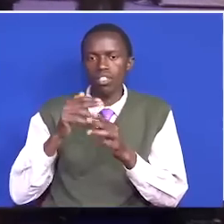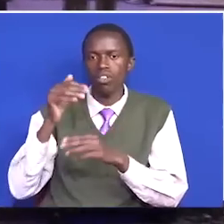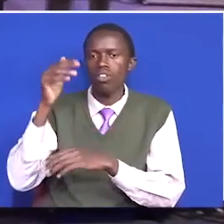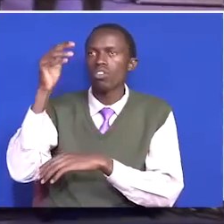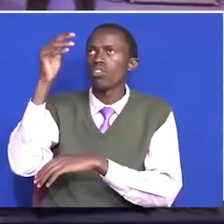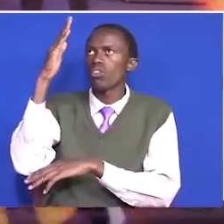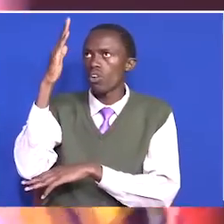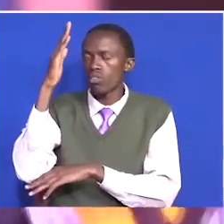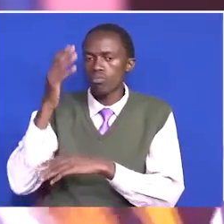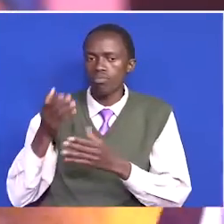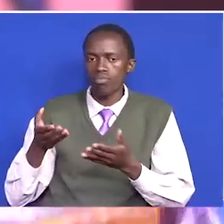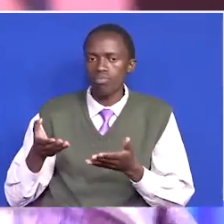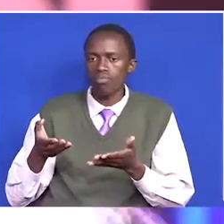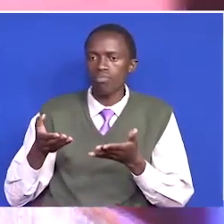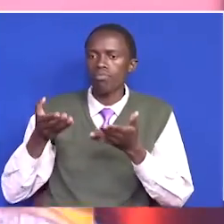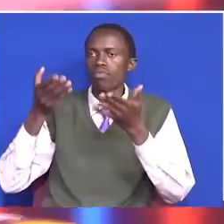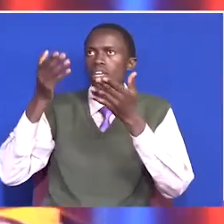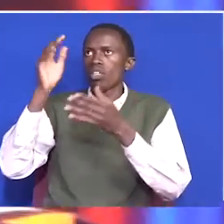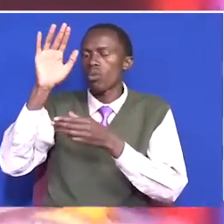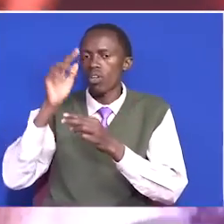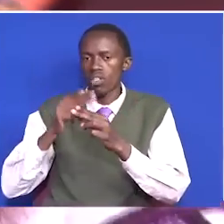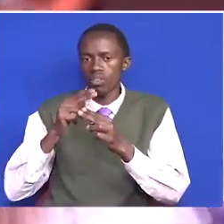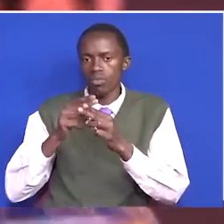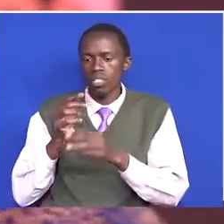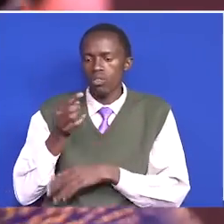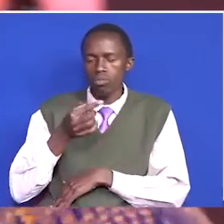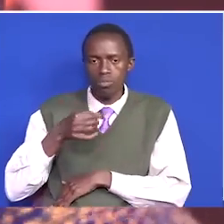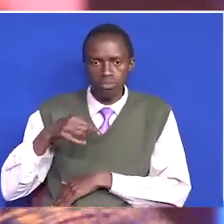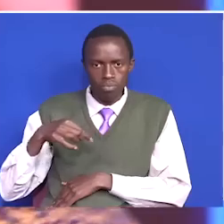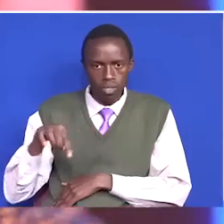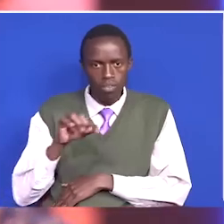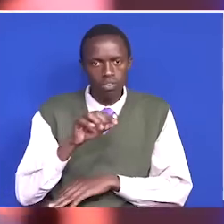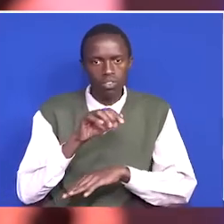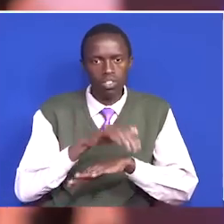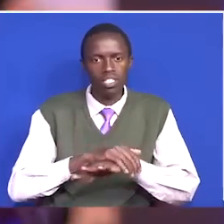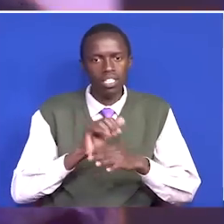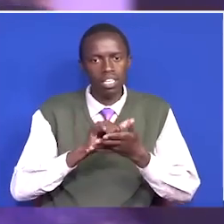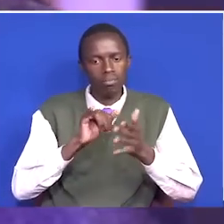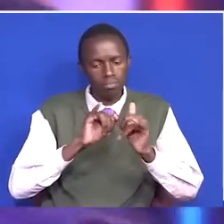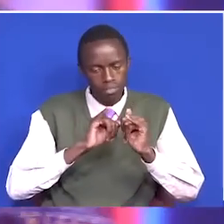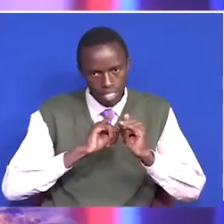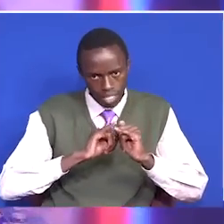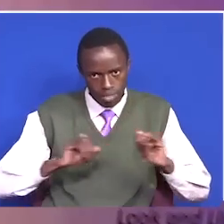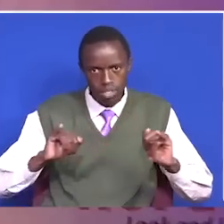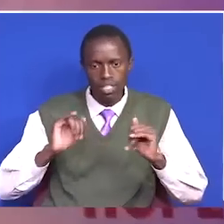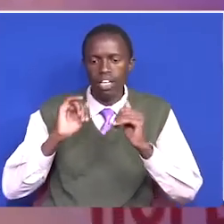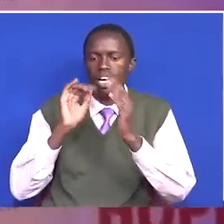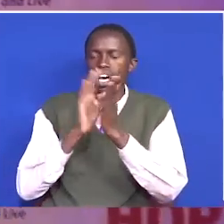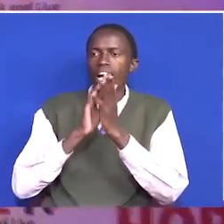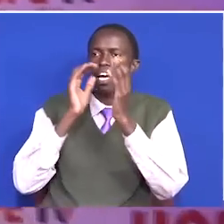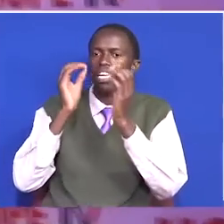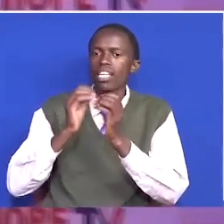Jehovah, we magnify your name. Cease to me part out a castle.